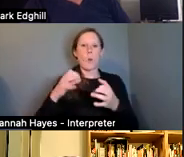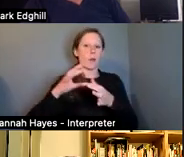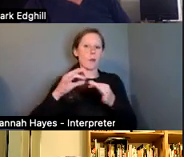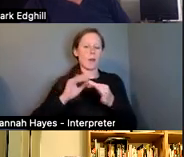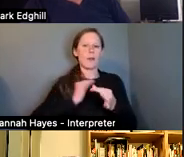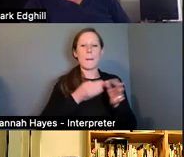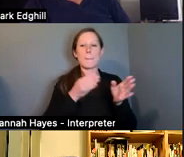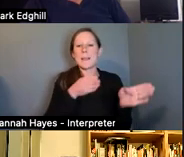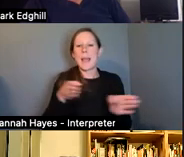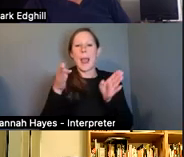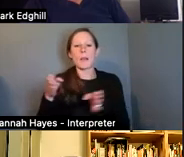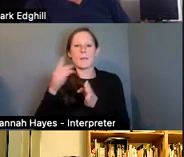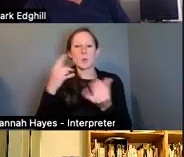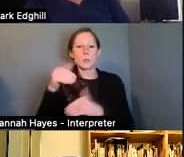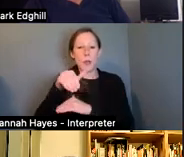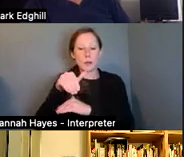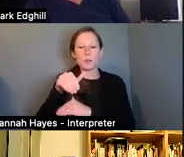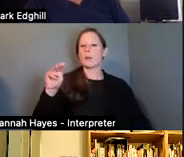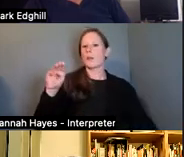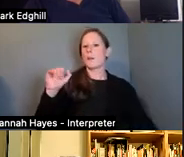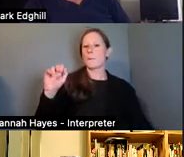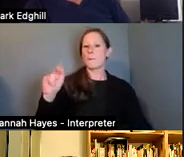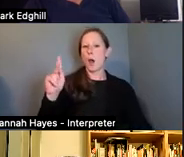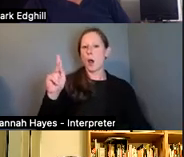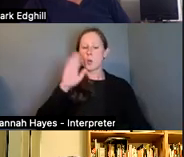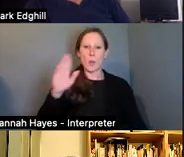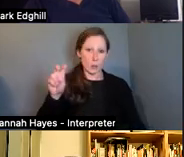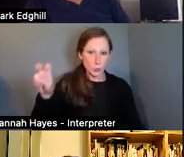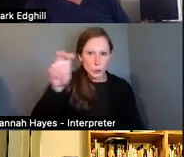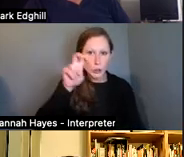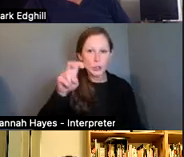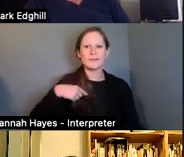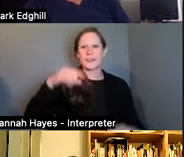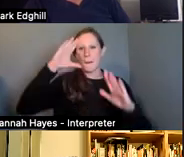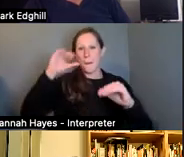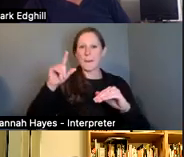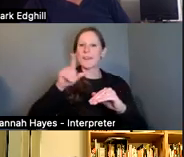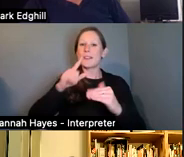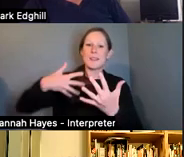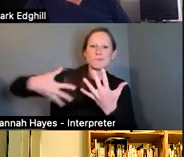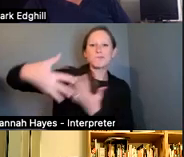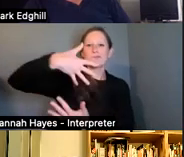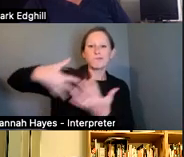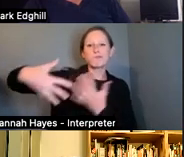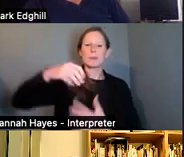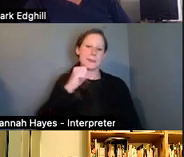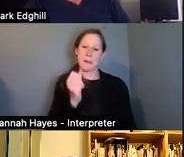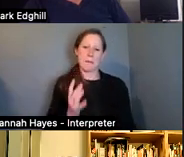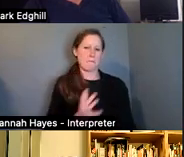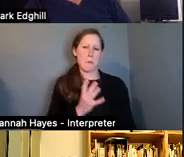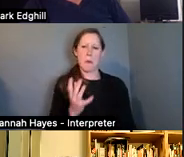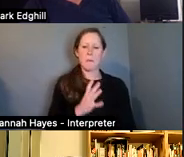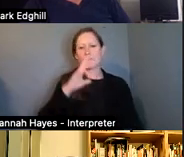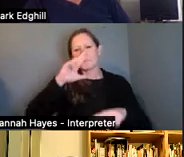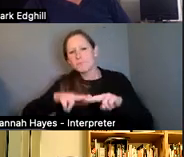this evening. Mark will give a tour, which we hope to be very interactive and informal, but we'll make sure that there's also